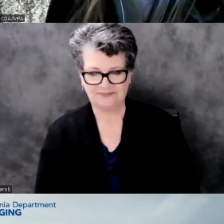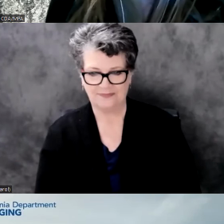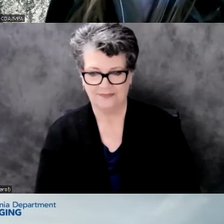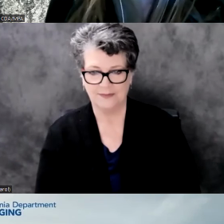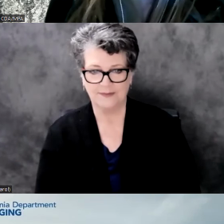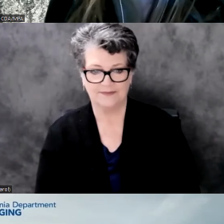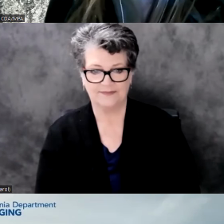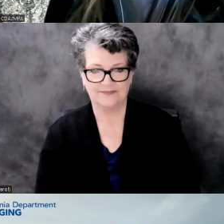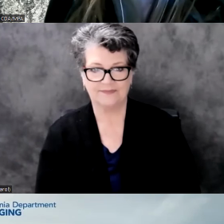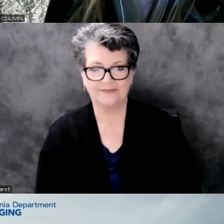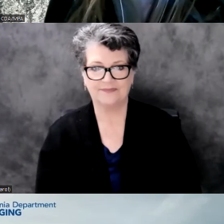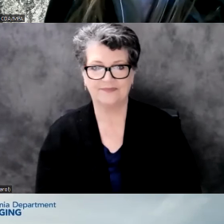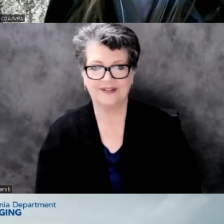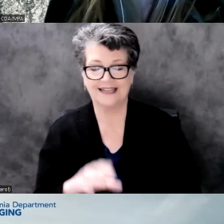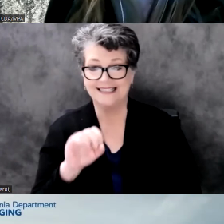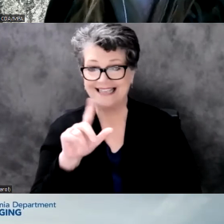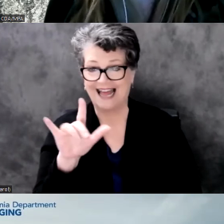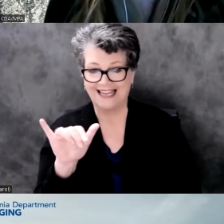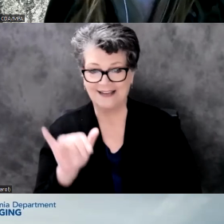Callie.